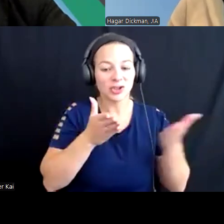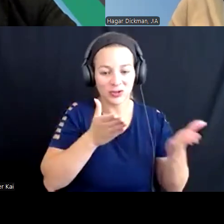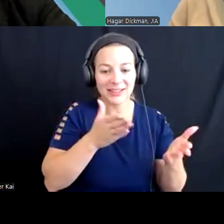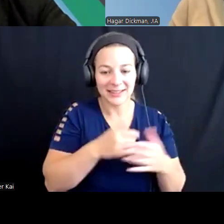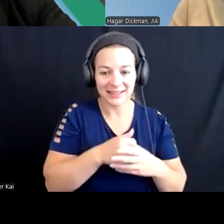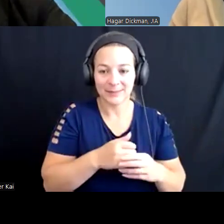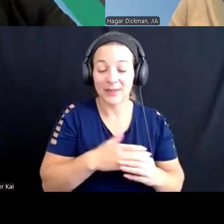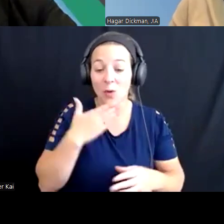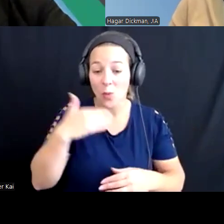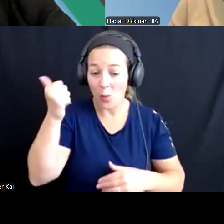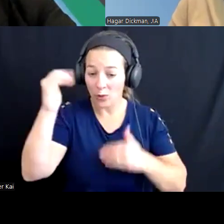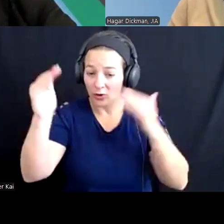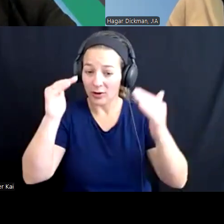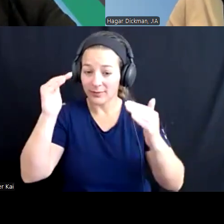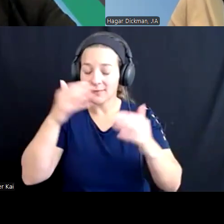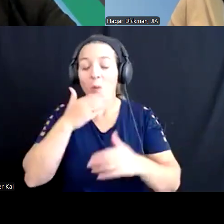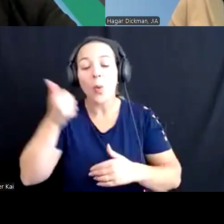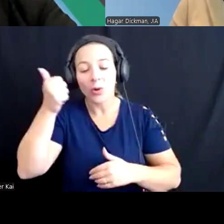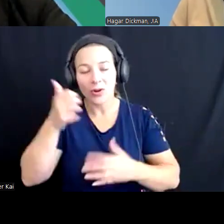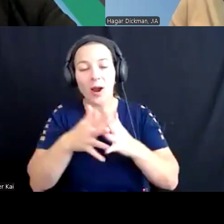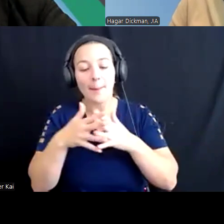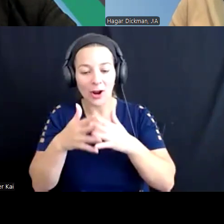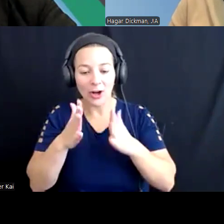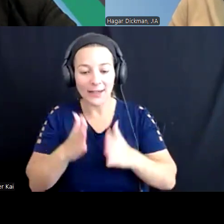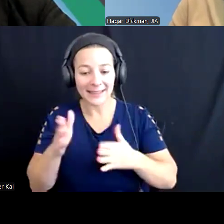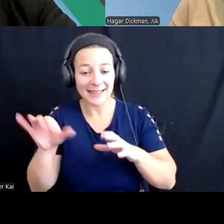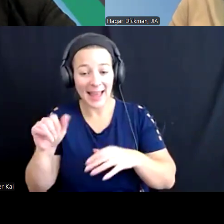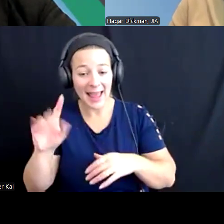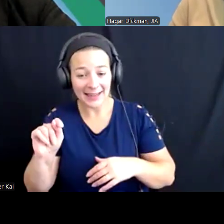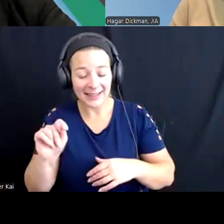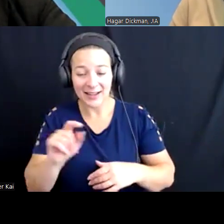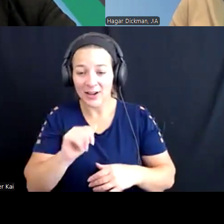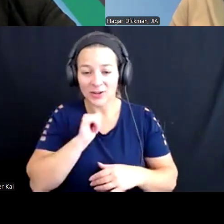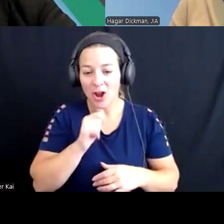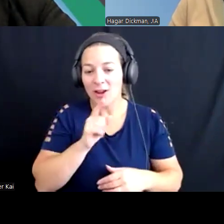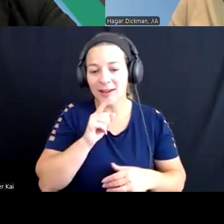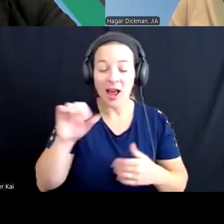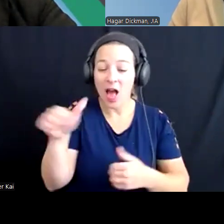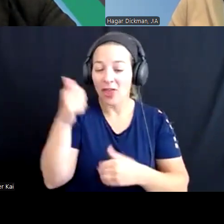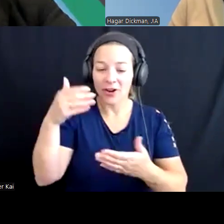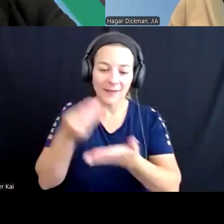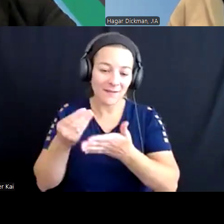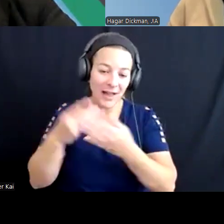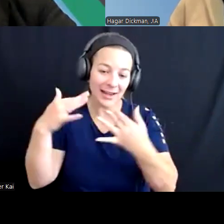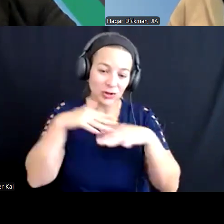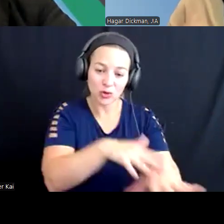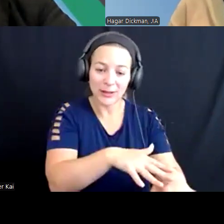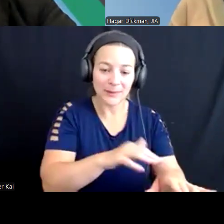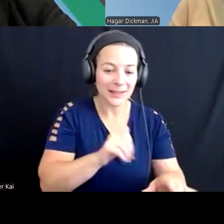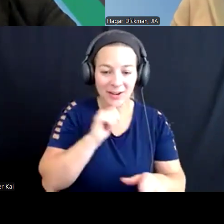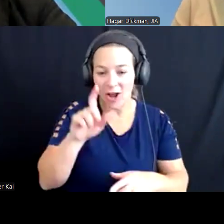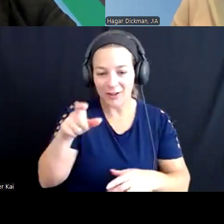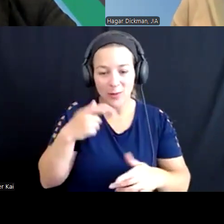Older American Act funding and other funding streams are not really meant to be comprehensive. They're really kind of